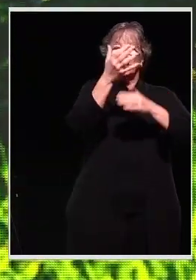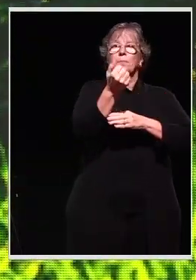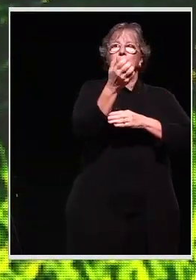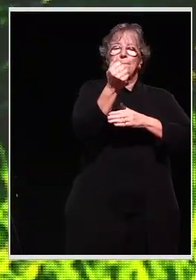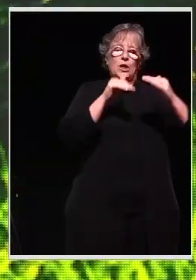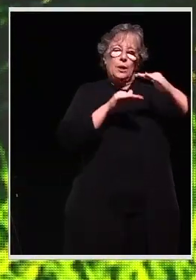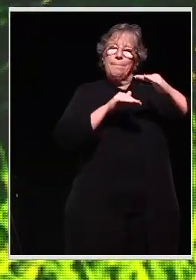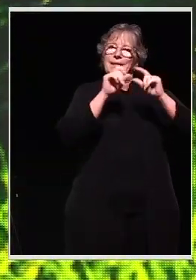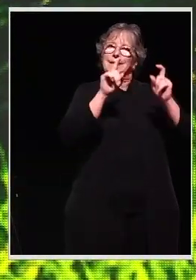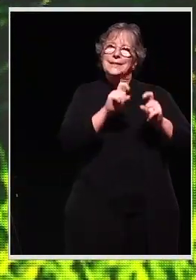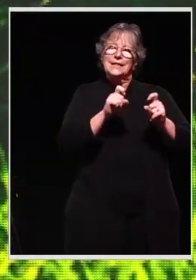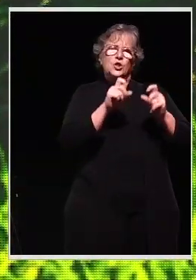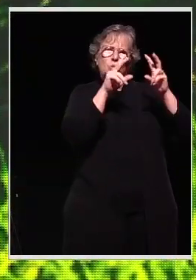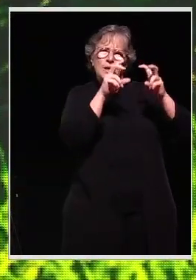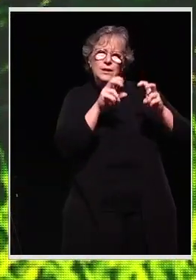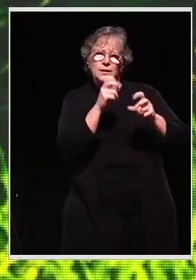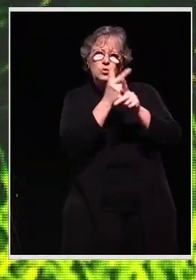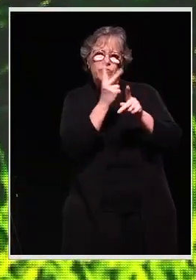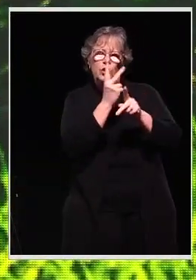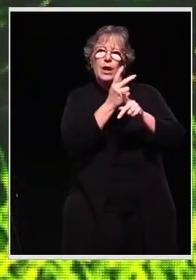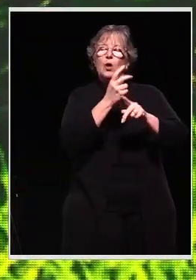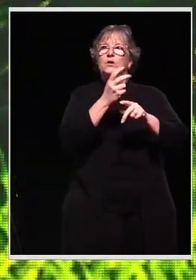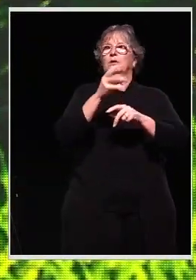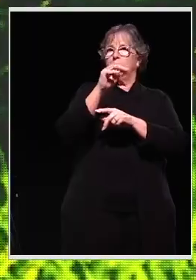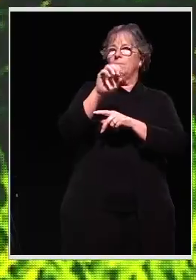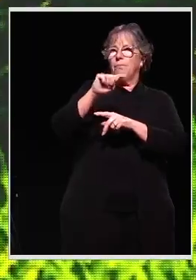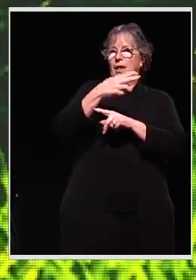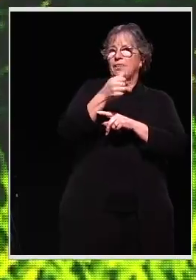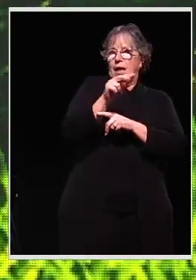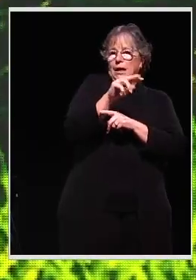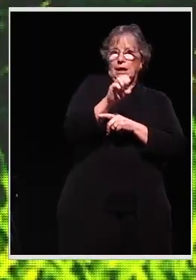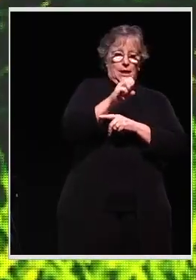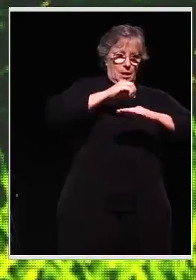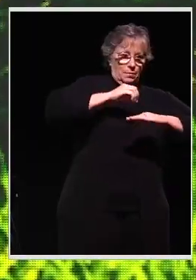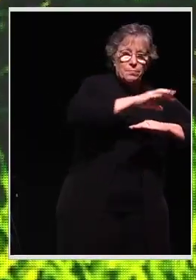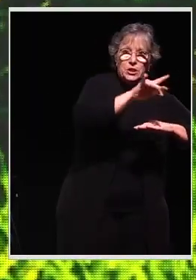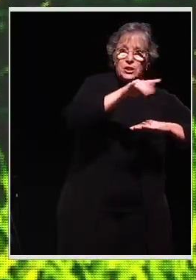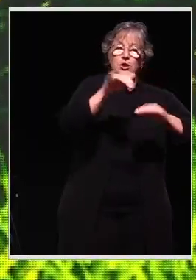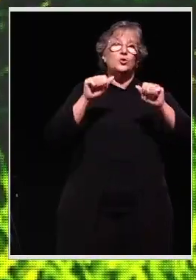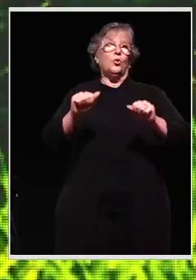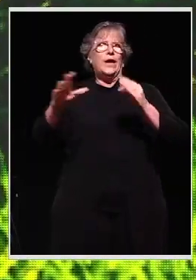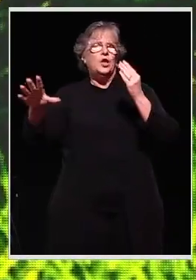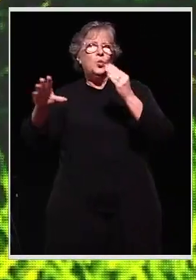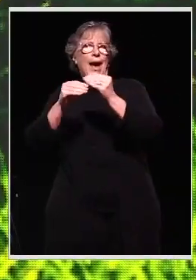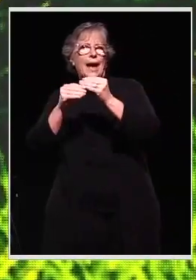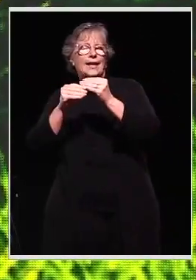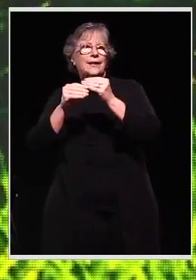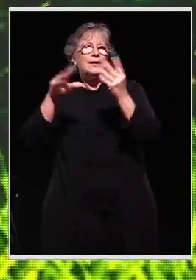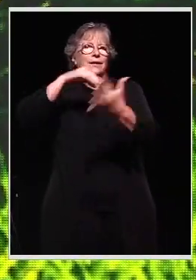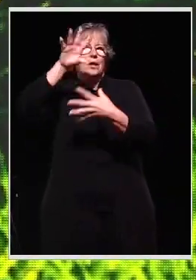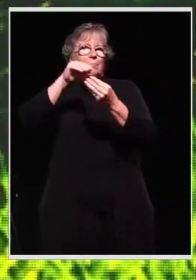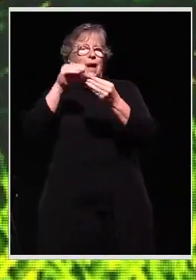to assess methane emissions. And so I was just thinking, you know, can you combine these and get some synergies? What if you could test the milk and at the same